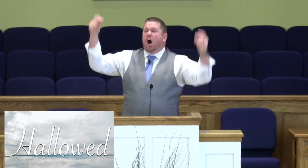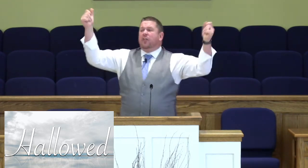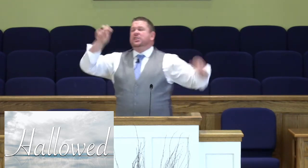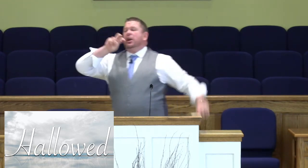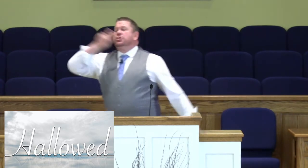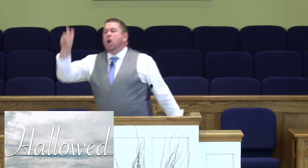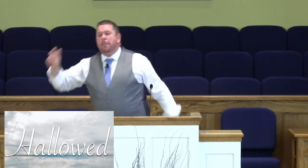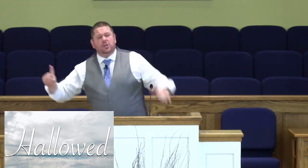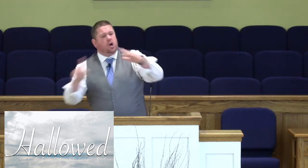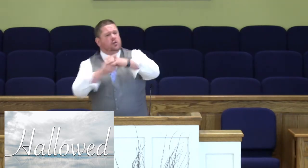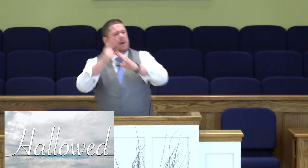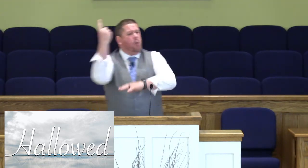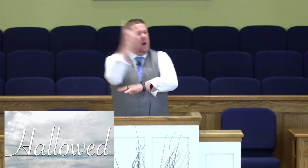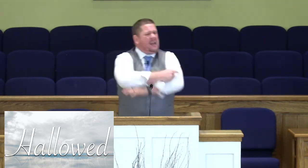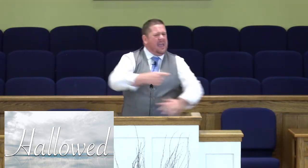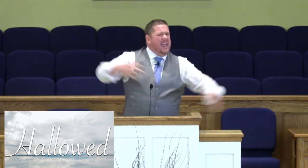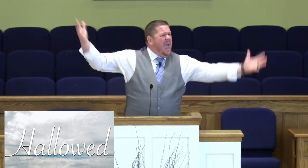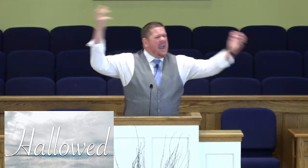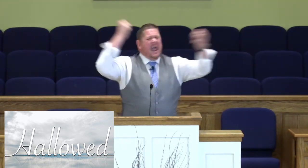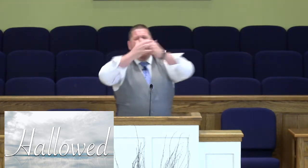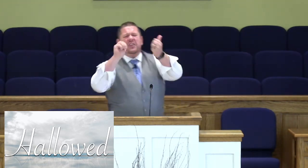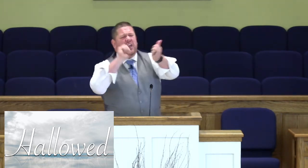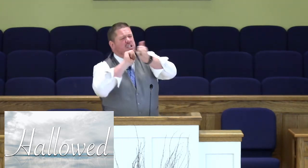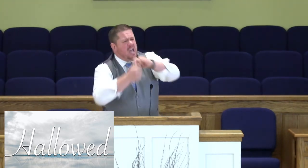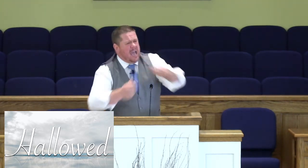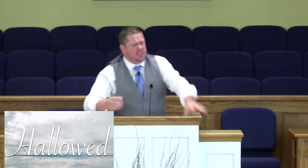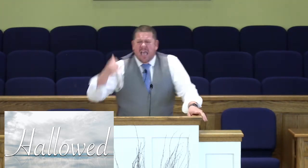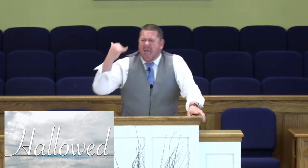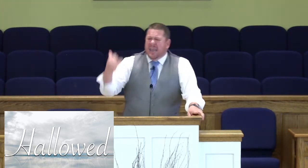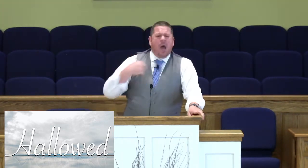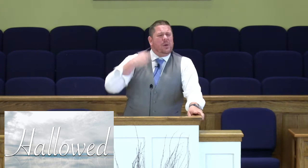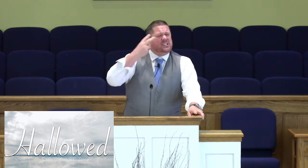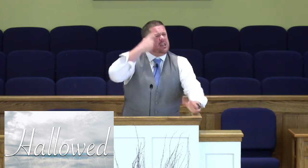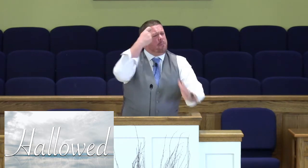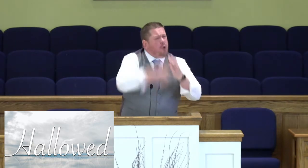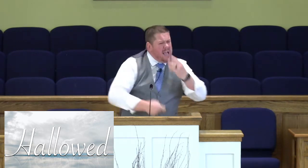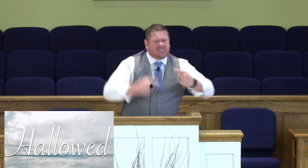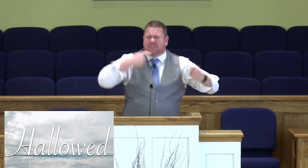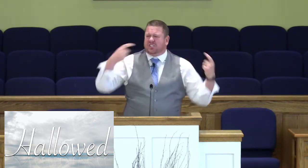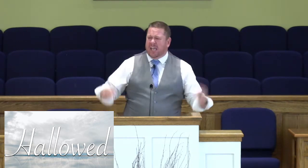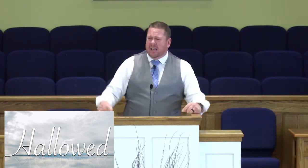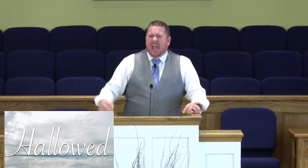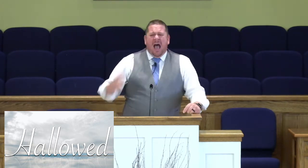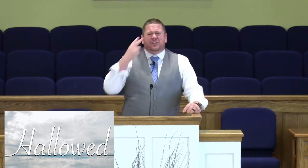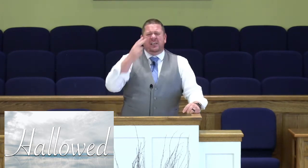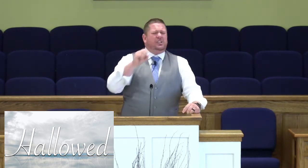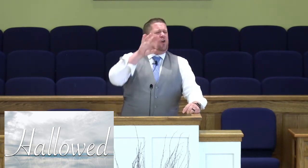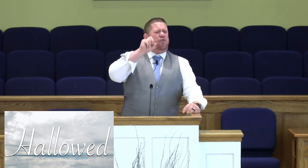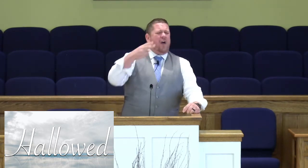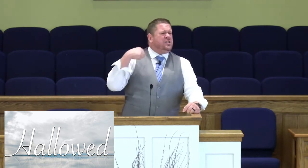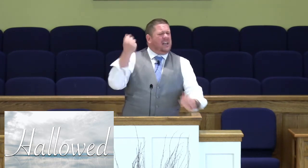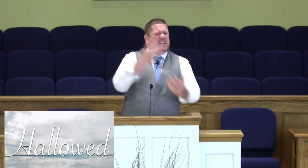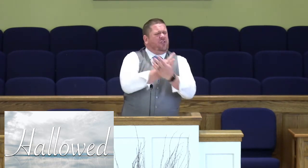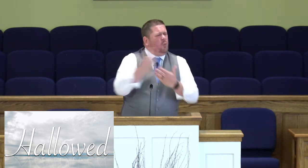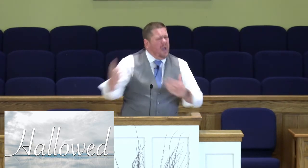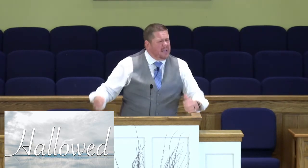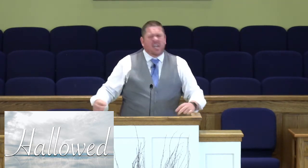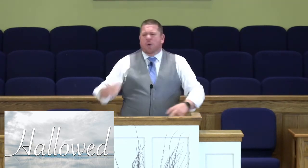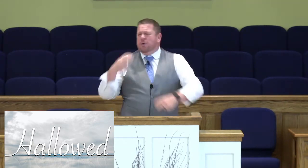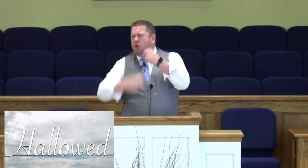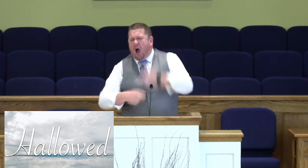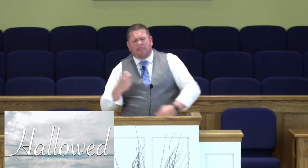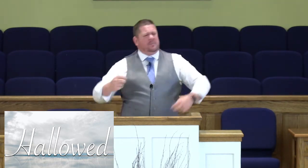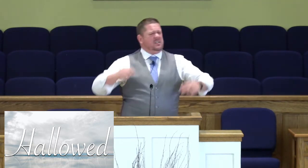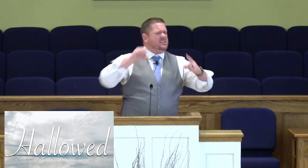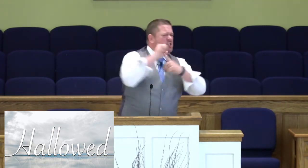And all of a sudden, a serpent shows up one day, and everything's changed. And now we see the price of sin. I've seen it so fresh in the last few weeks